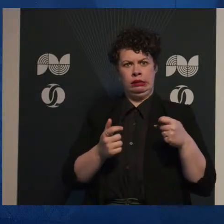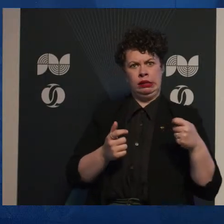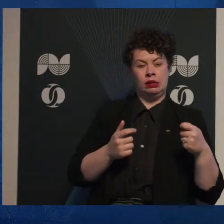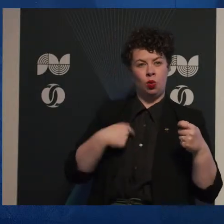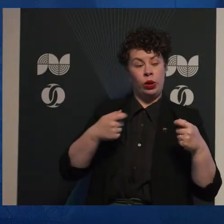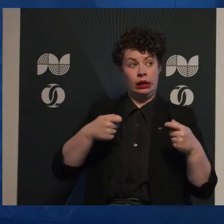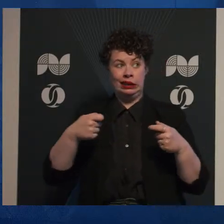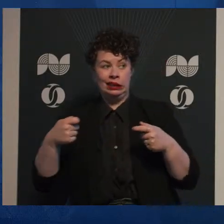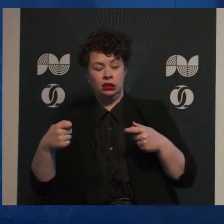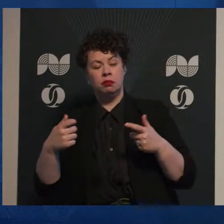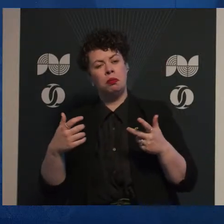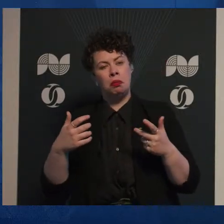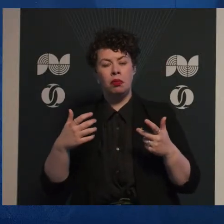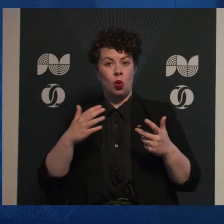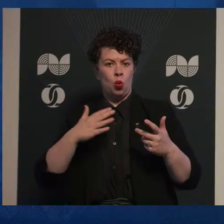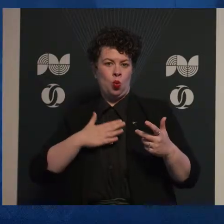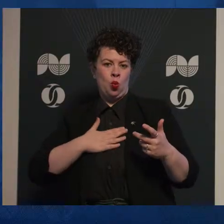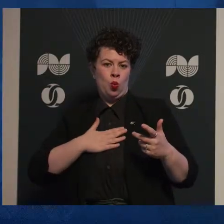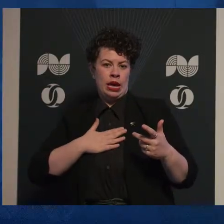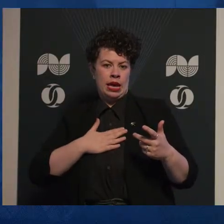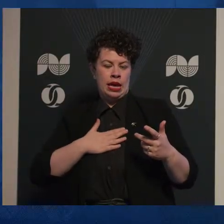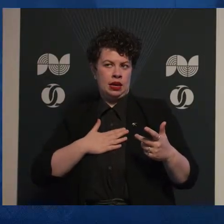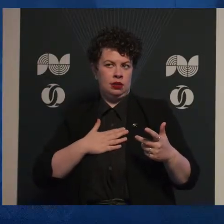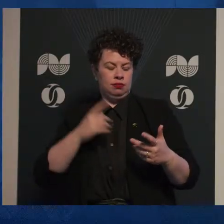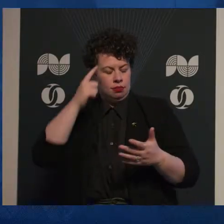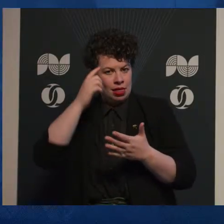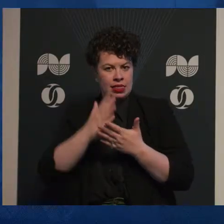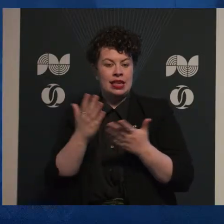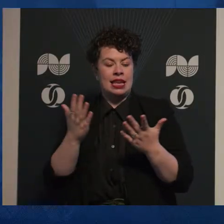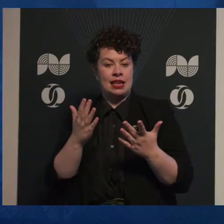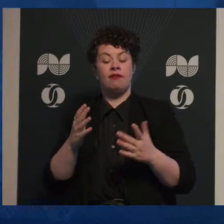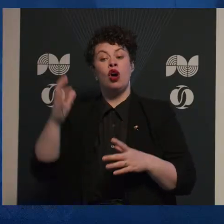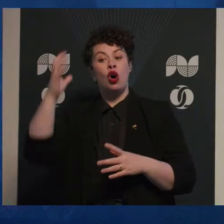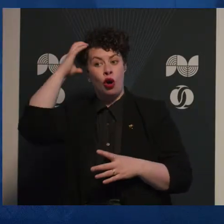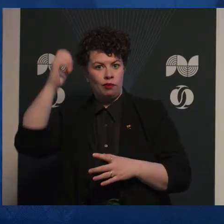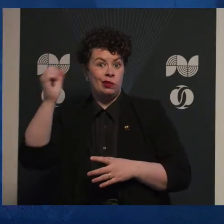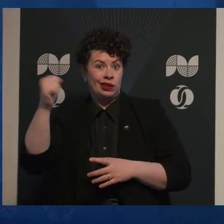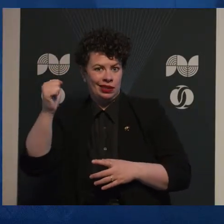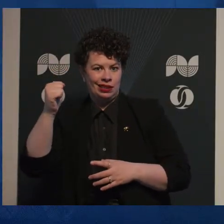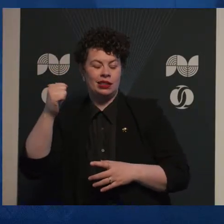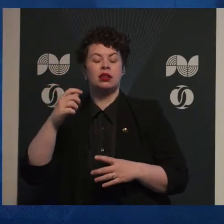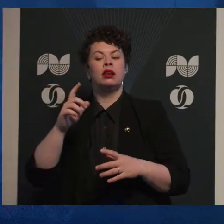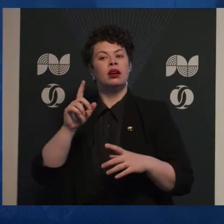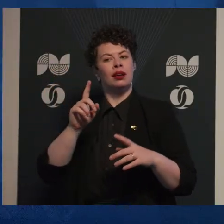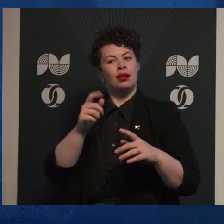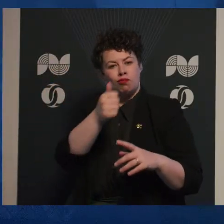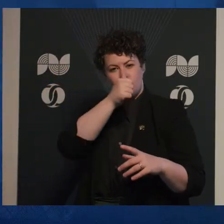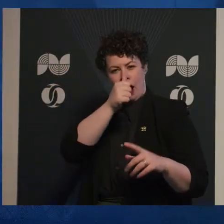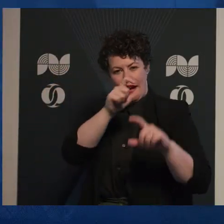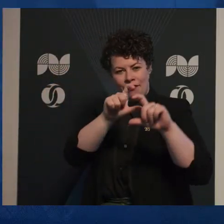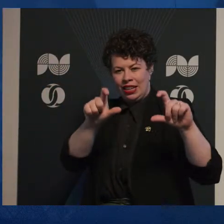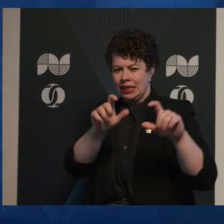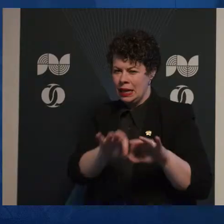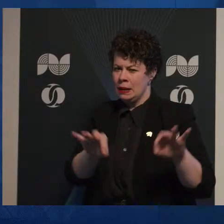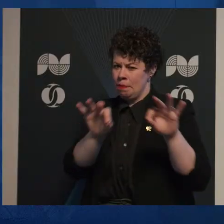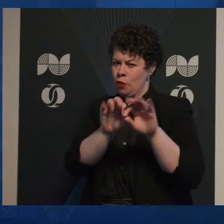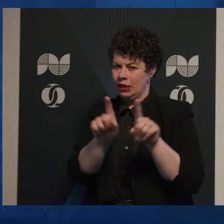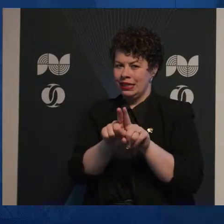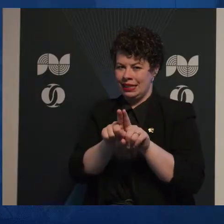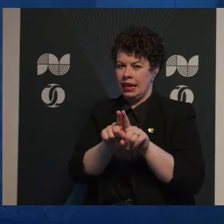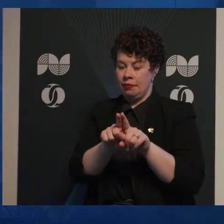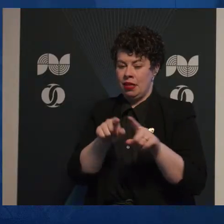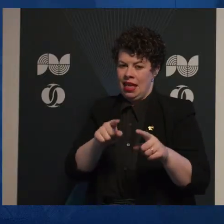strongly believes in markets, in the role of the private sector. I think that is part of our DNA. That's not going to shift, and we